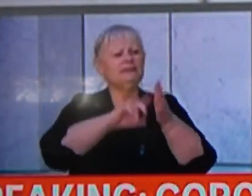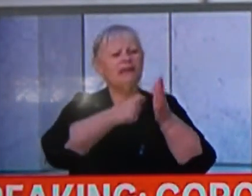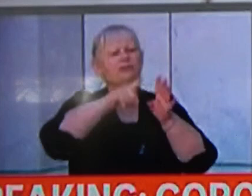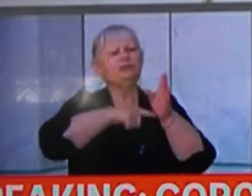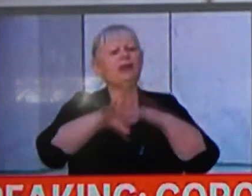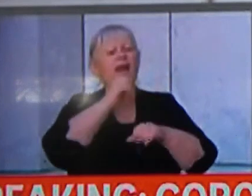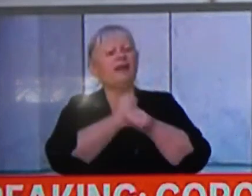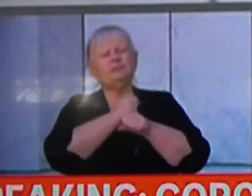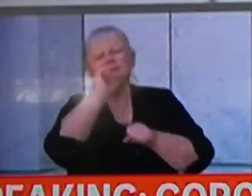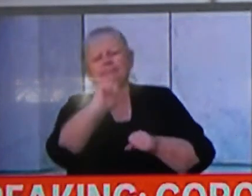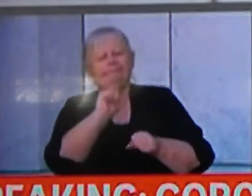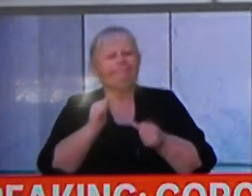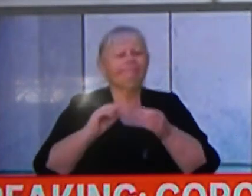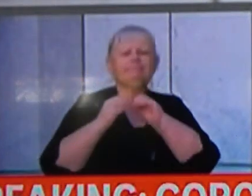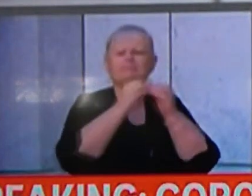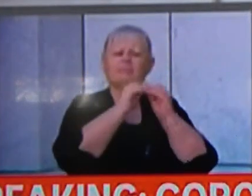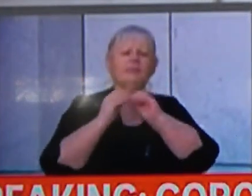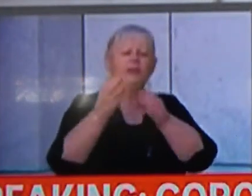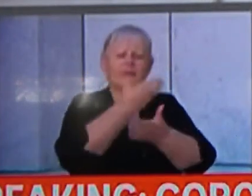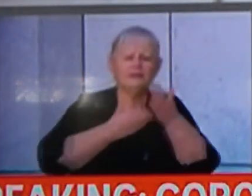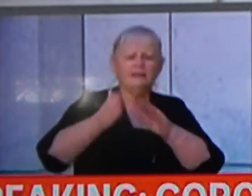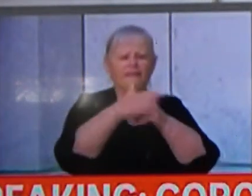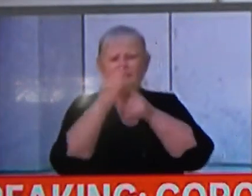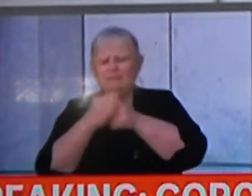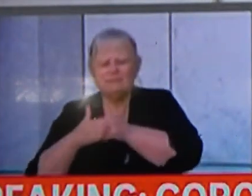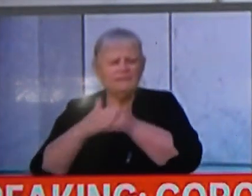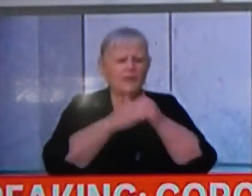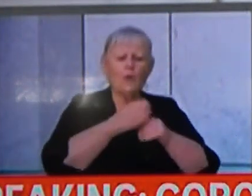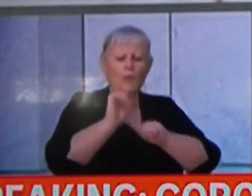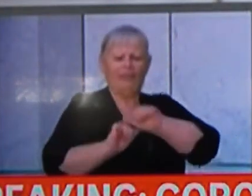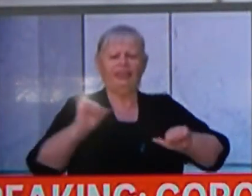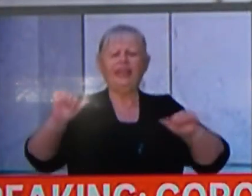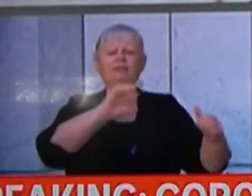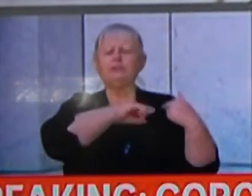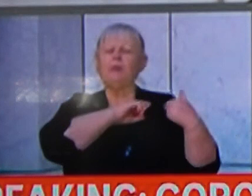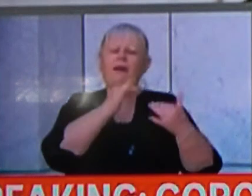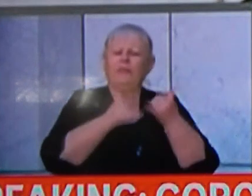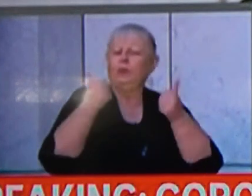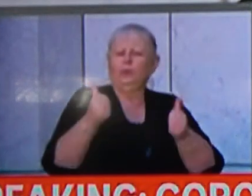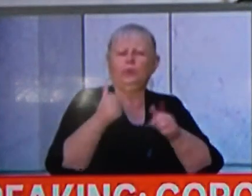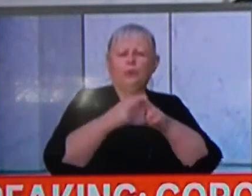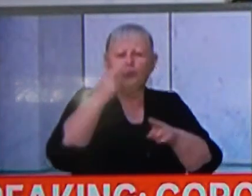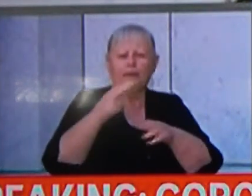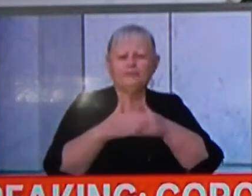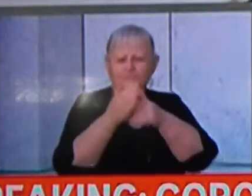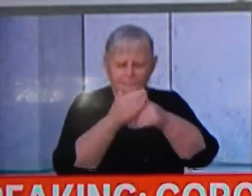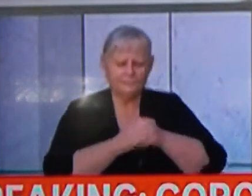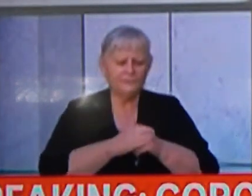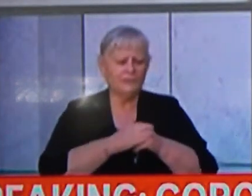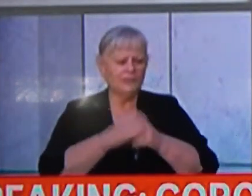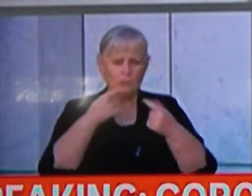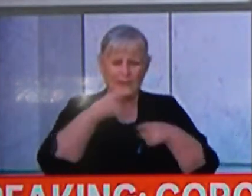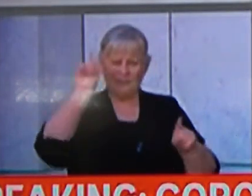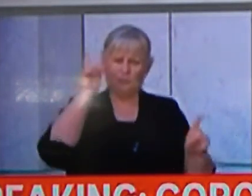that they have been taking when it comes to addressing the economic needs in their jurisdictions. The package of